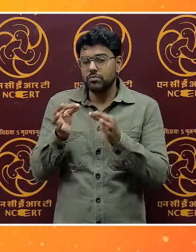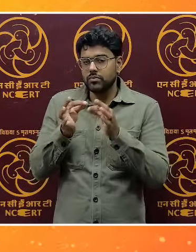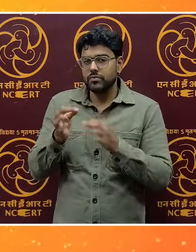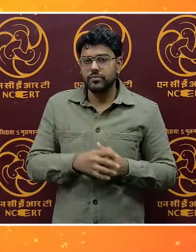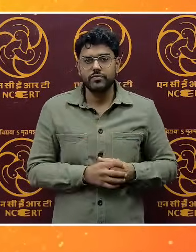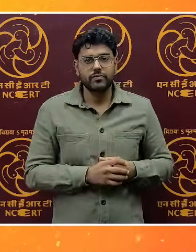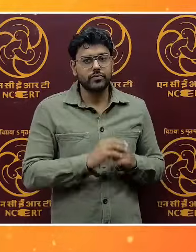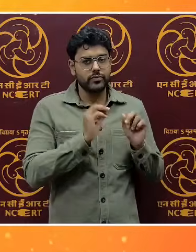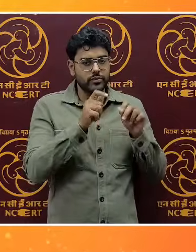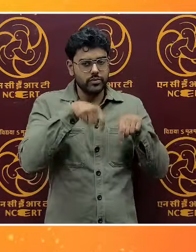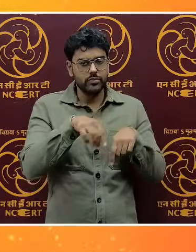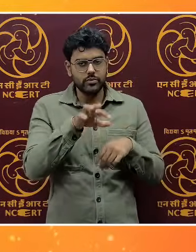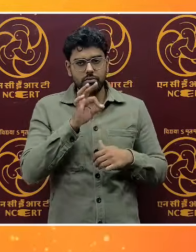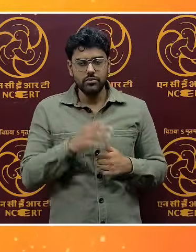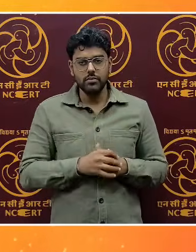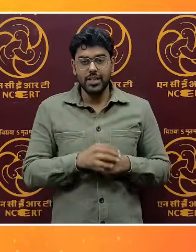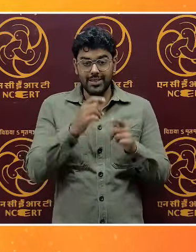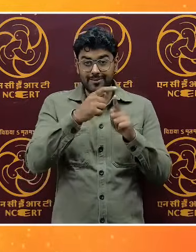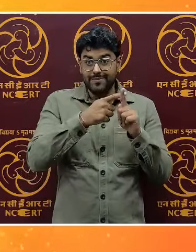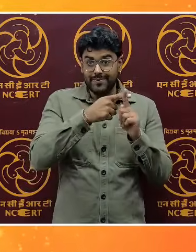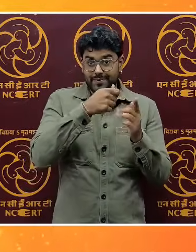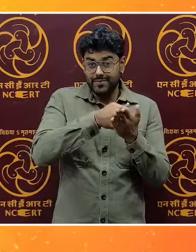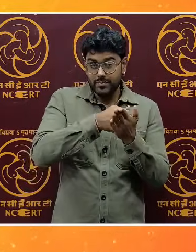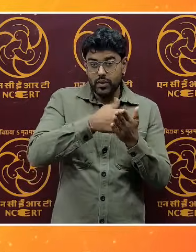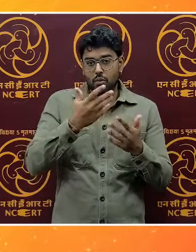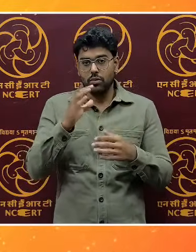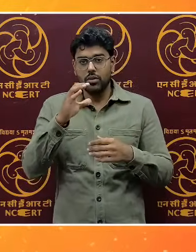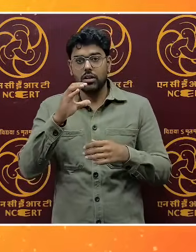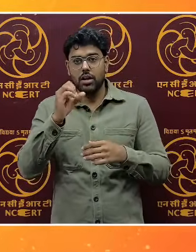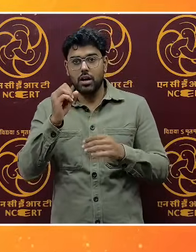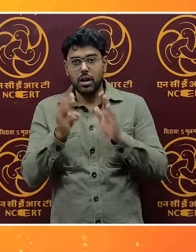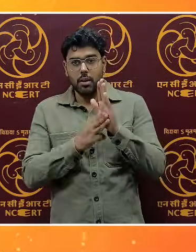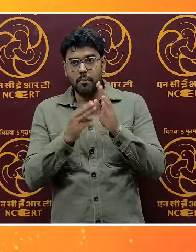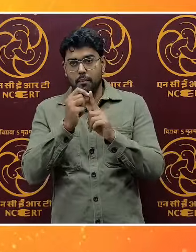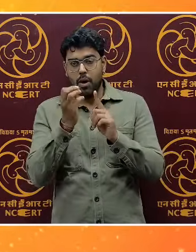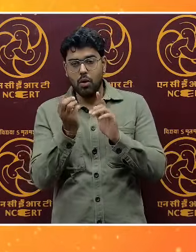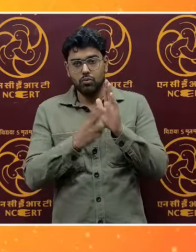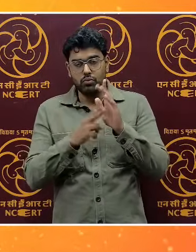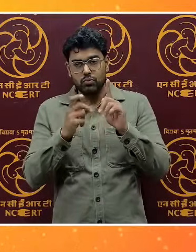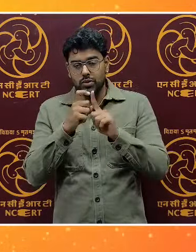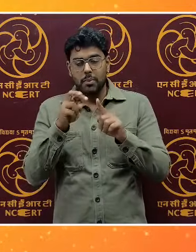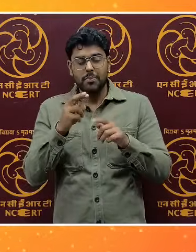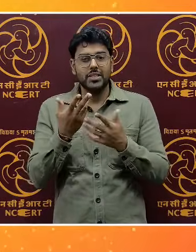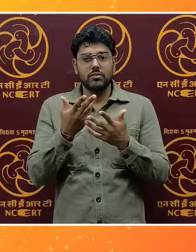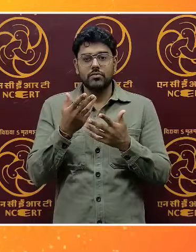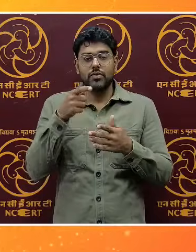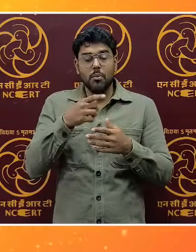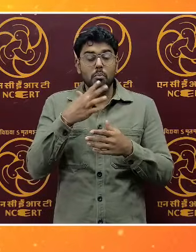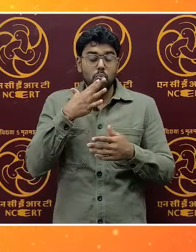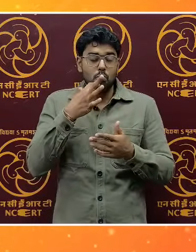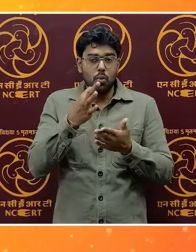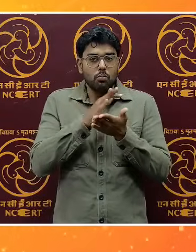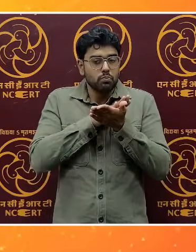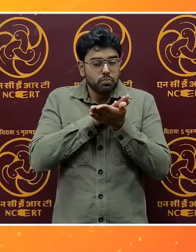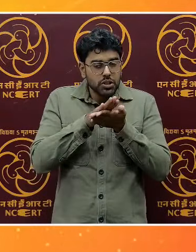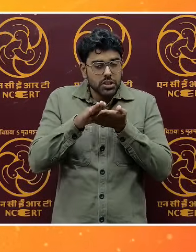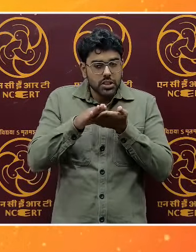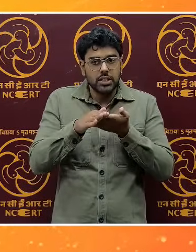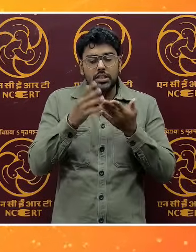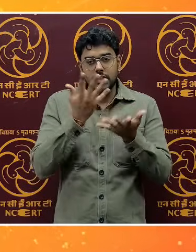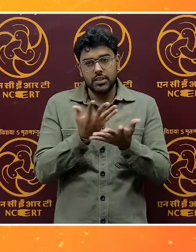up that today. So these elements and compounds, they are called as what? The pure substances. Okay. Yes. So